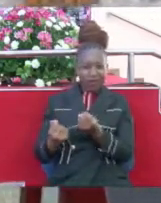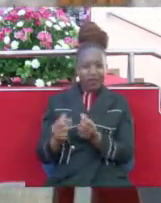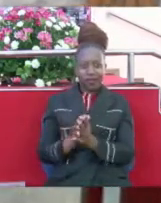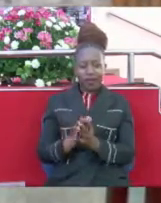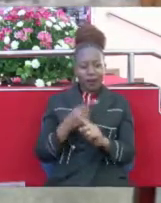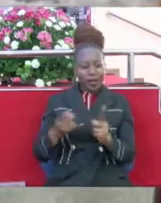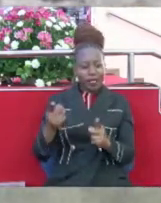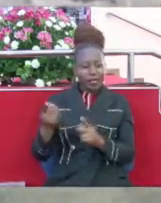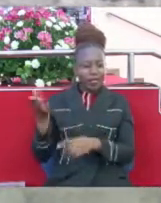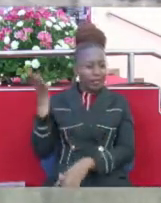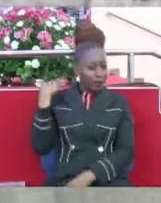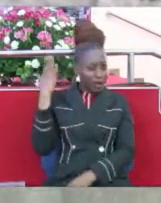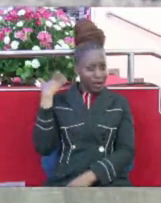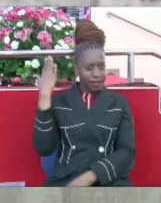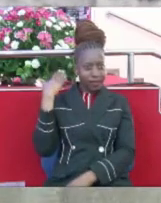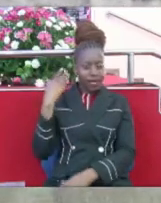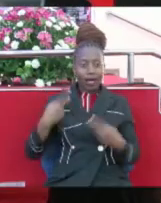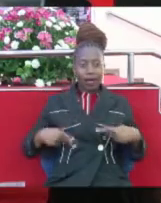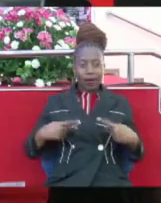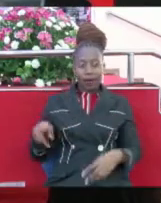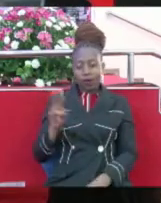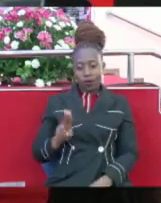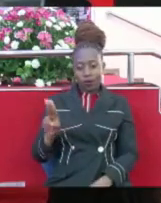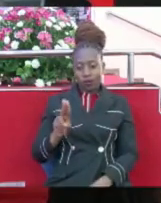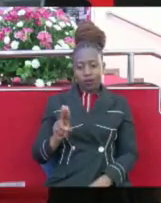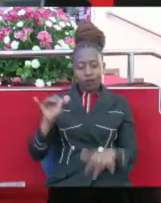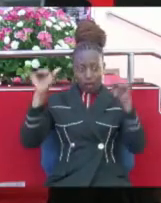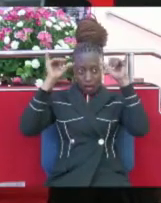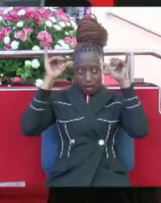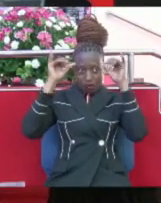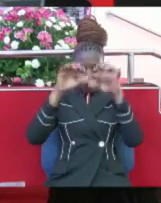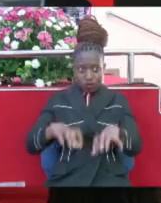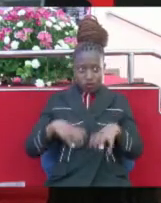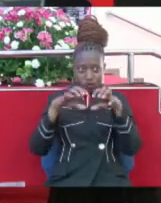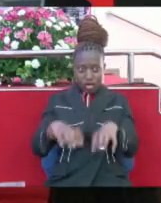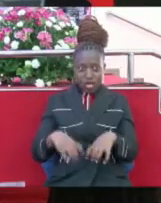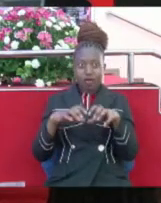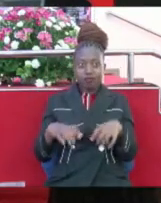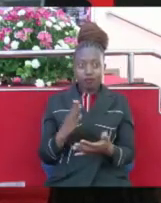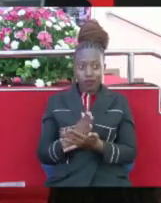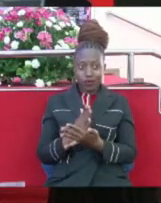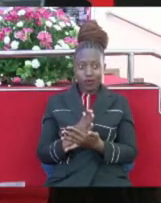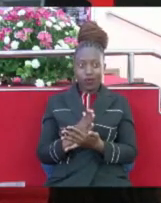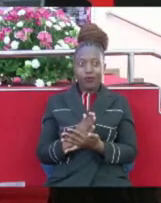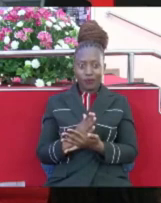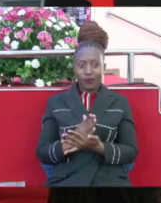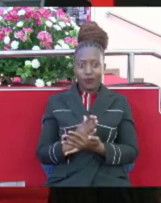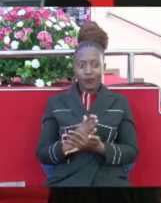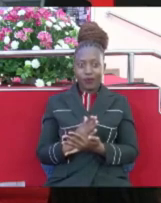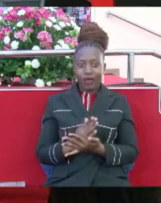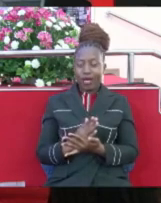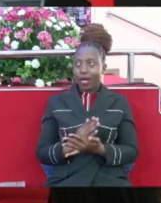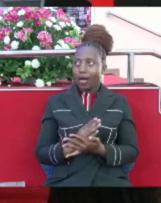to plow land using oxen. Lakini siku zile za zama watu walikuwa na chiba kukupitia kwa ng'ombe zao. And these oxen would be